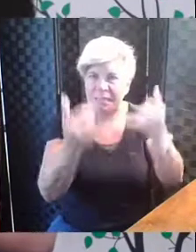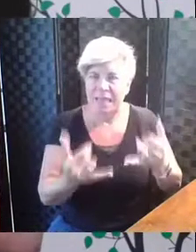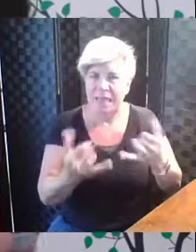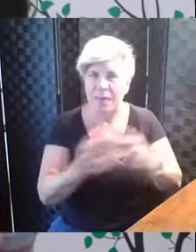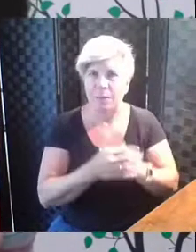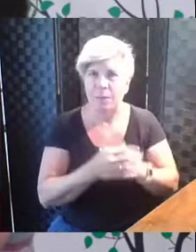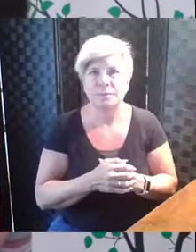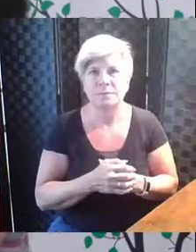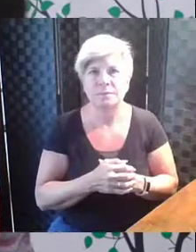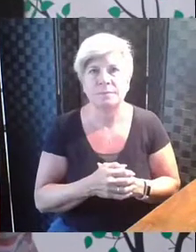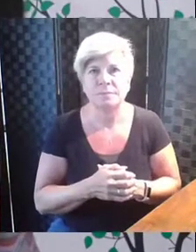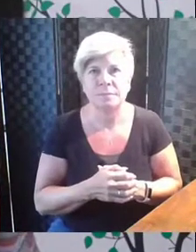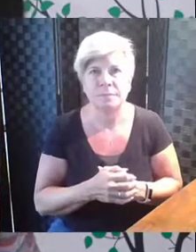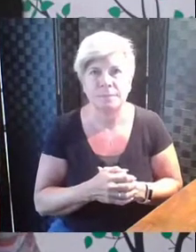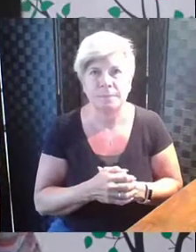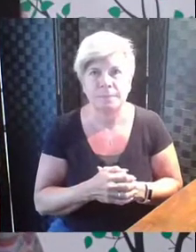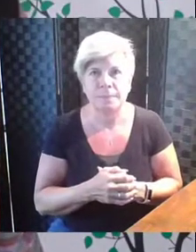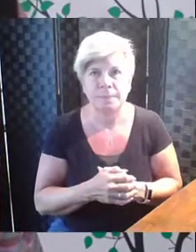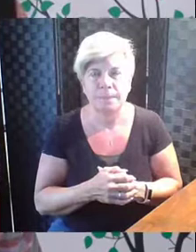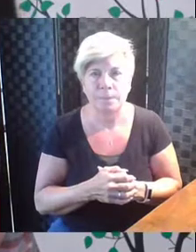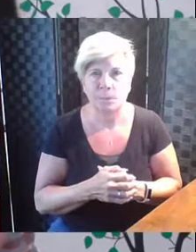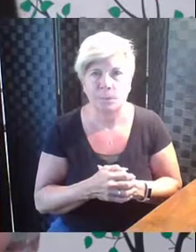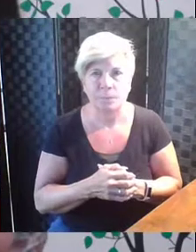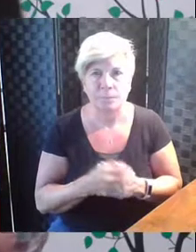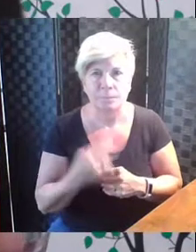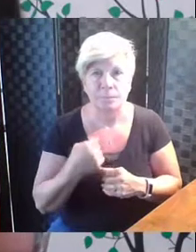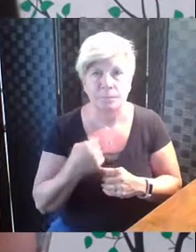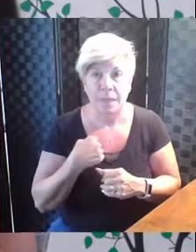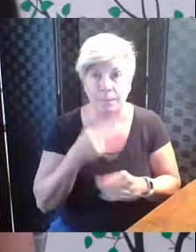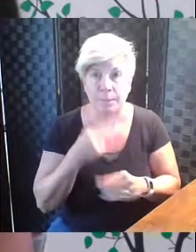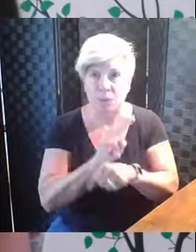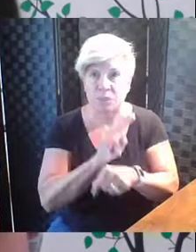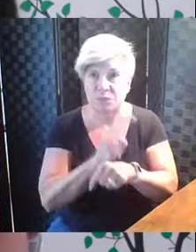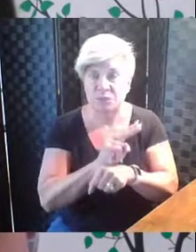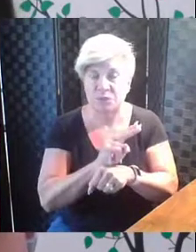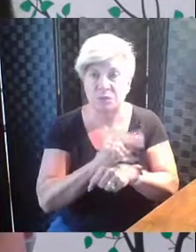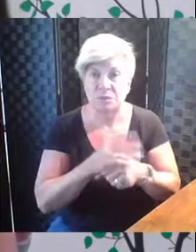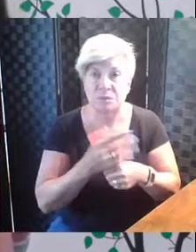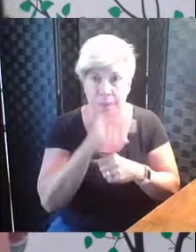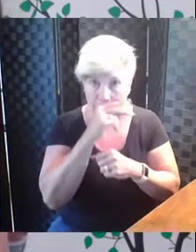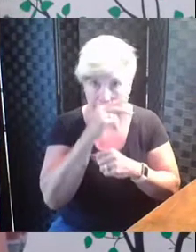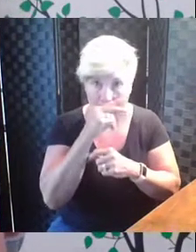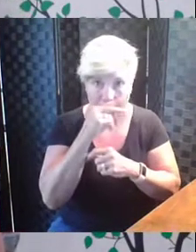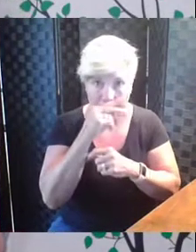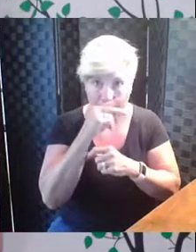now? So I am just going to use